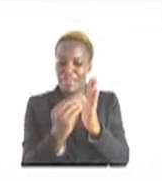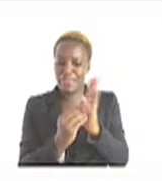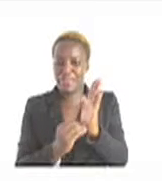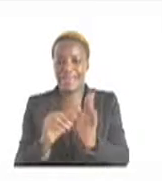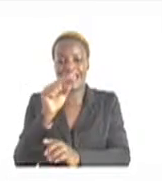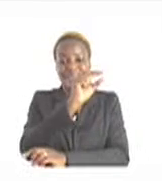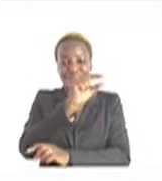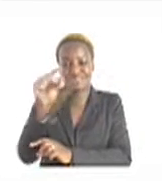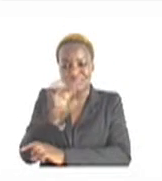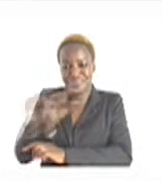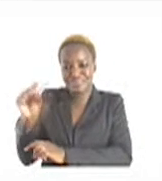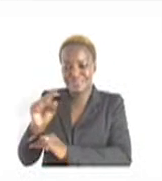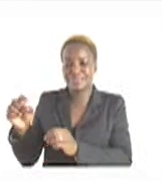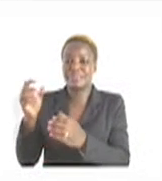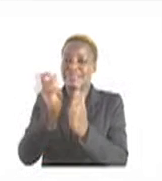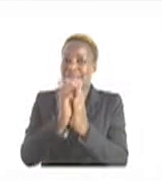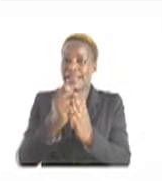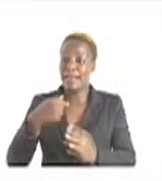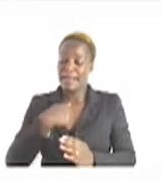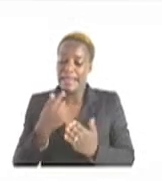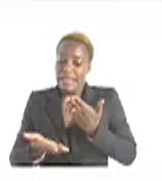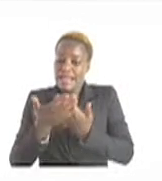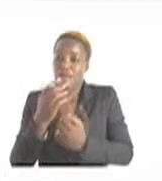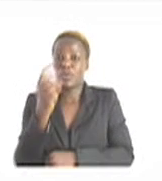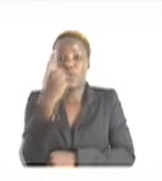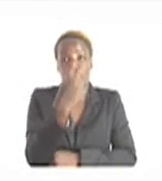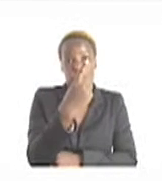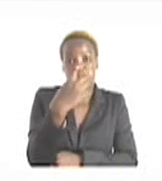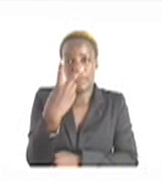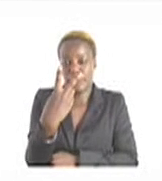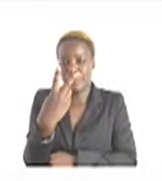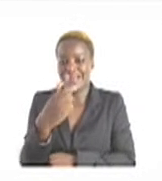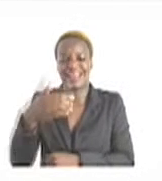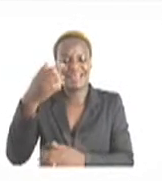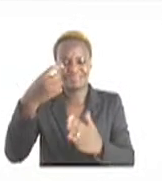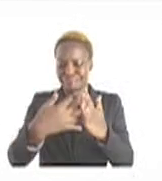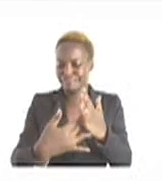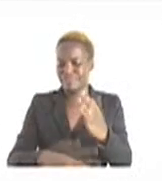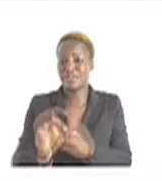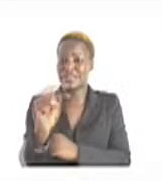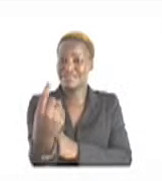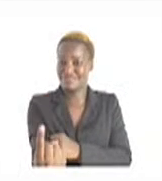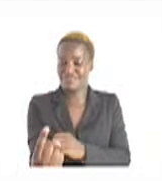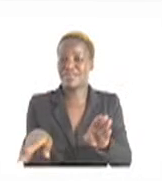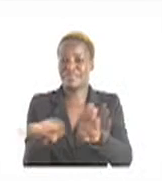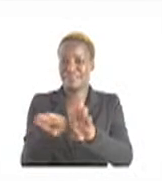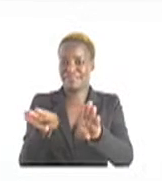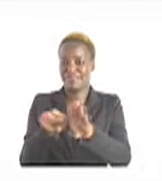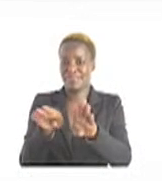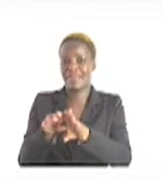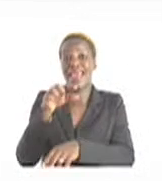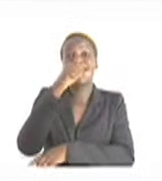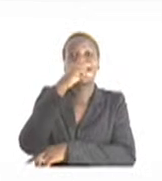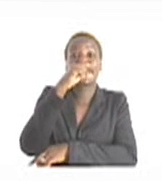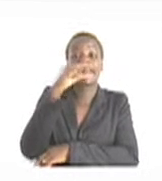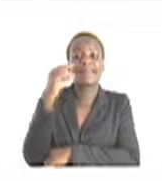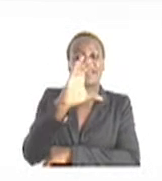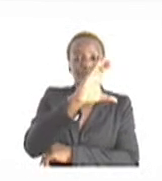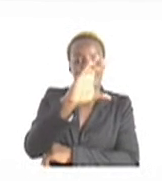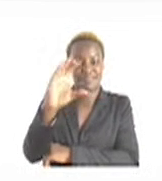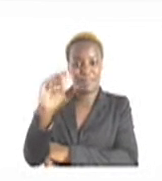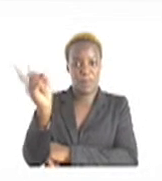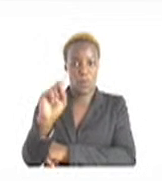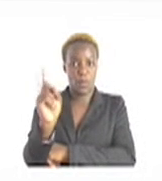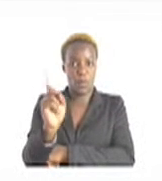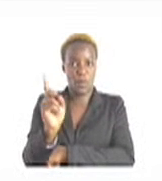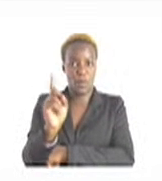going to do for you the first and the second one. The rest you have to do it on your own. For example, the name of the month. What